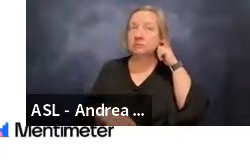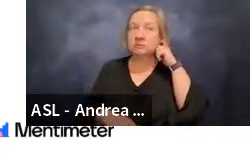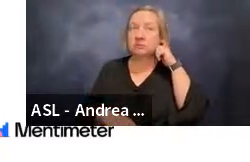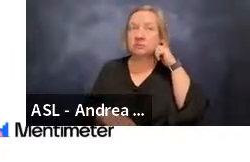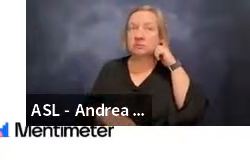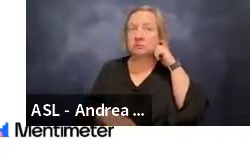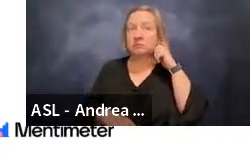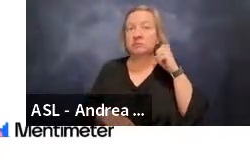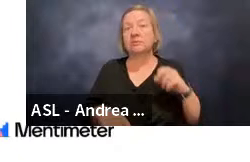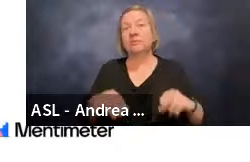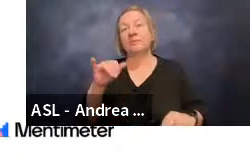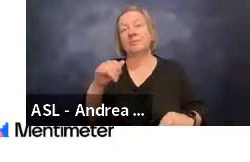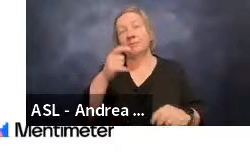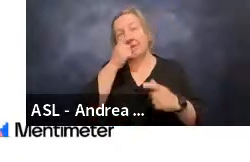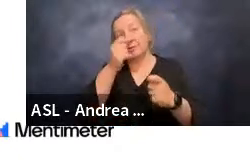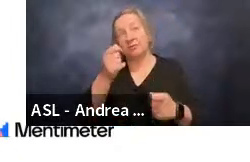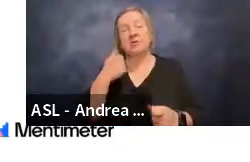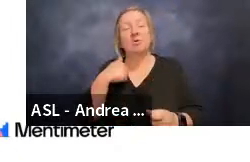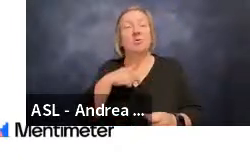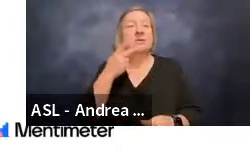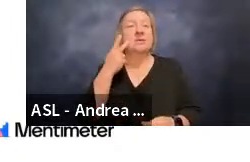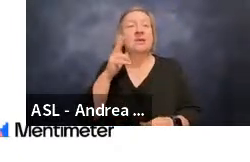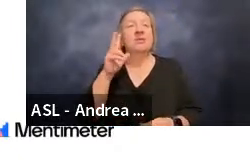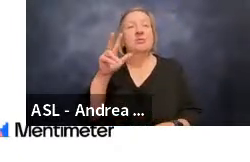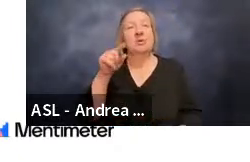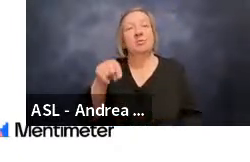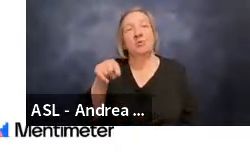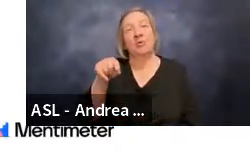This is interesting. So we're seeing 3.4